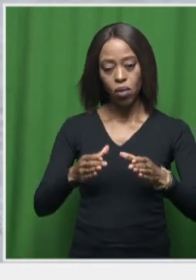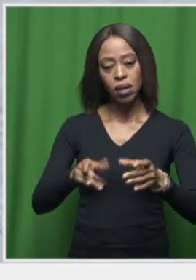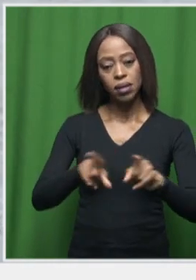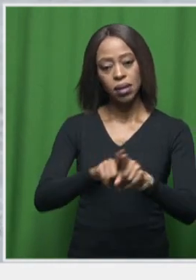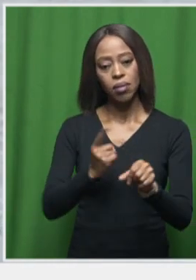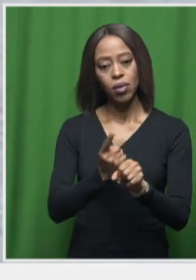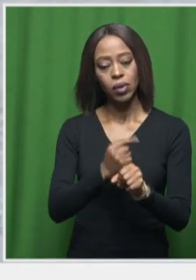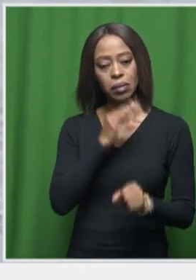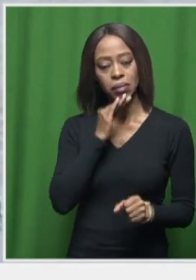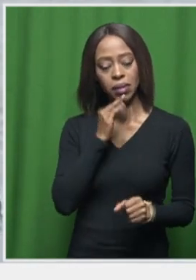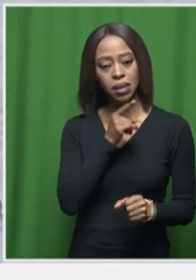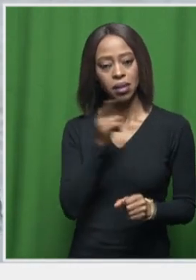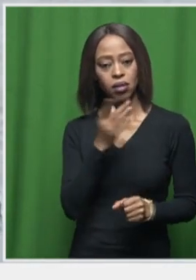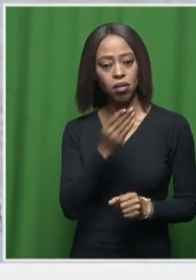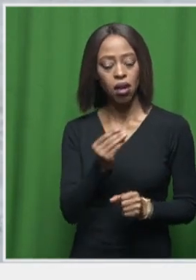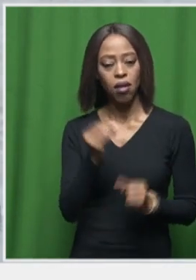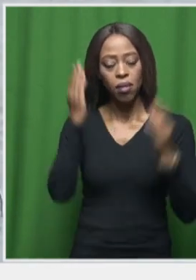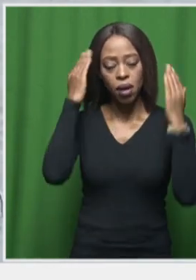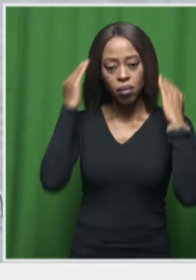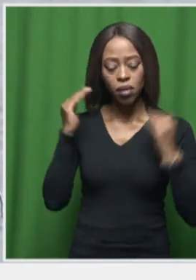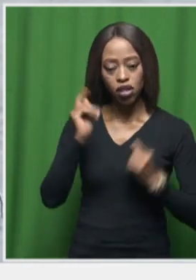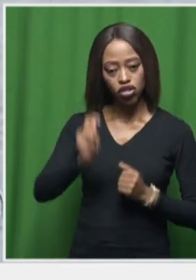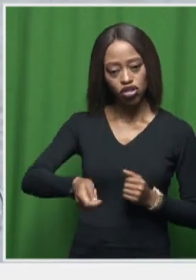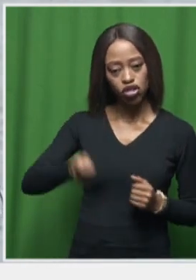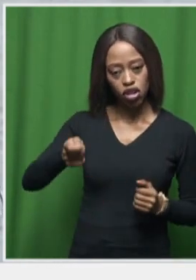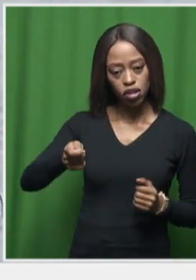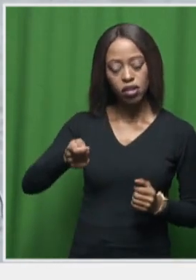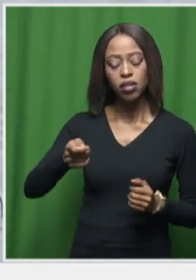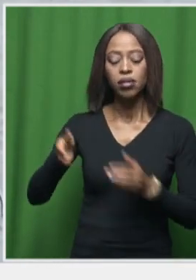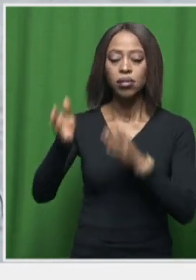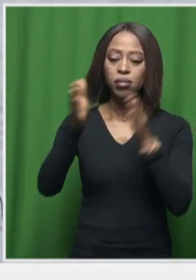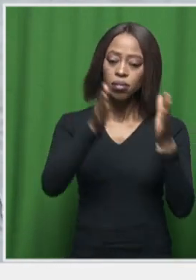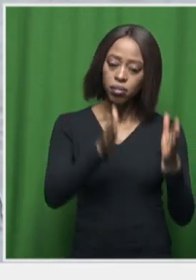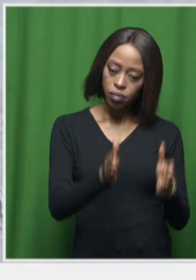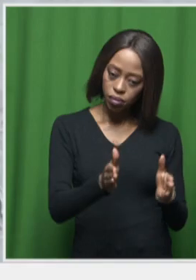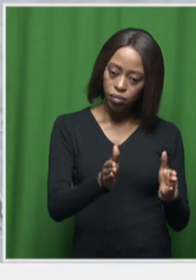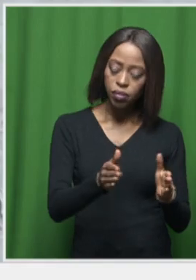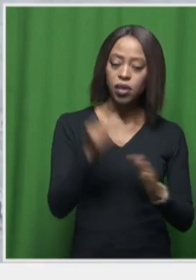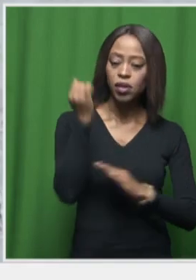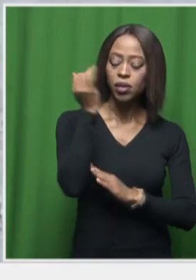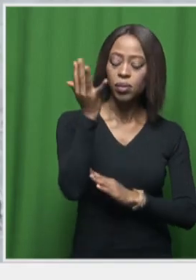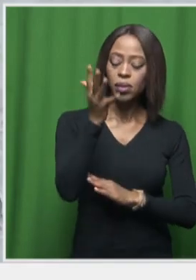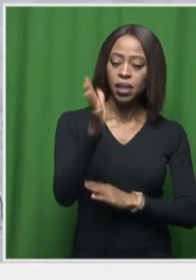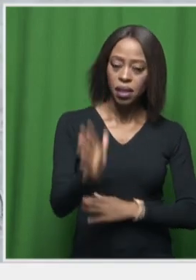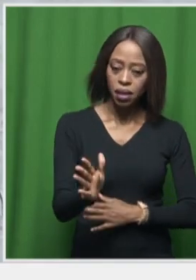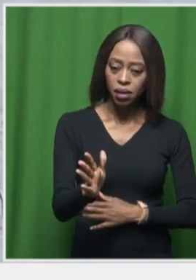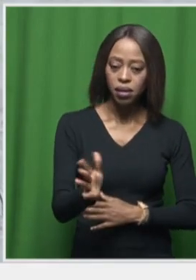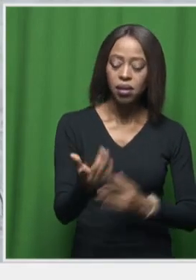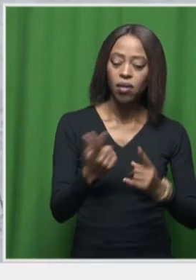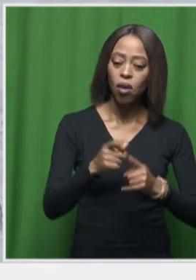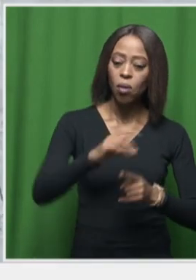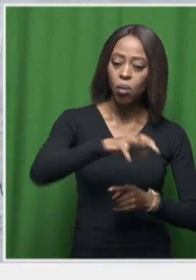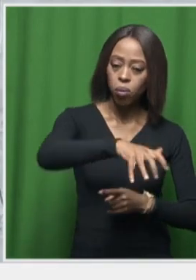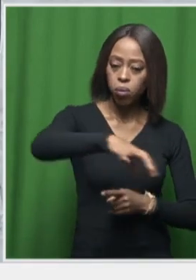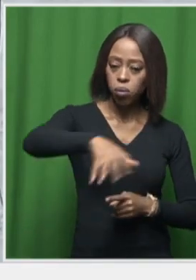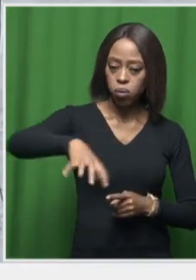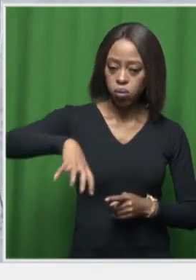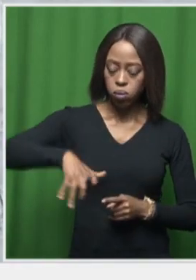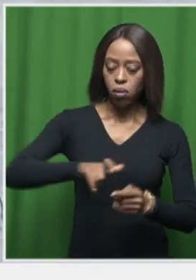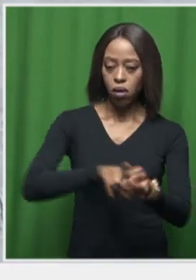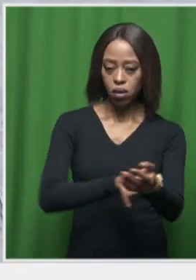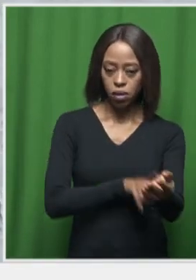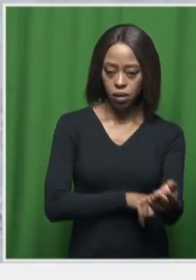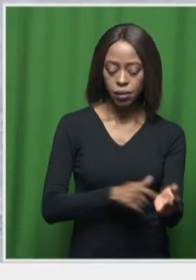of the judges. You'll have processions of the speakers of the provinces, provincial